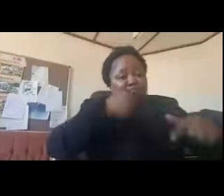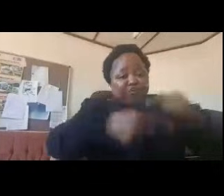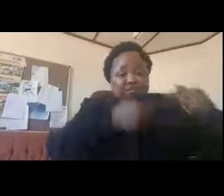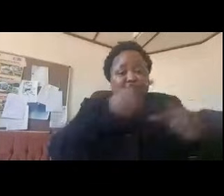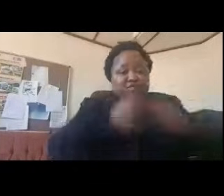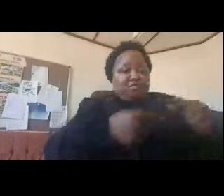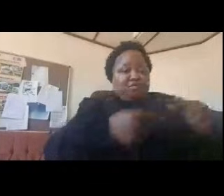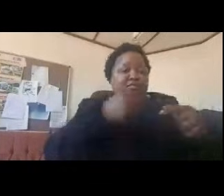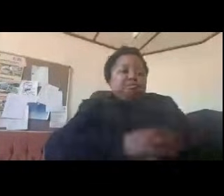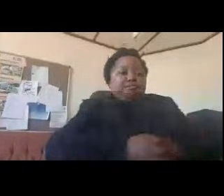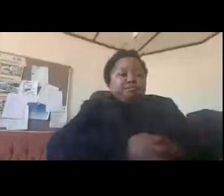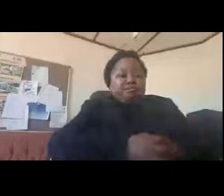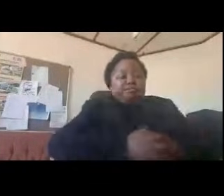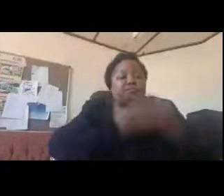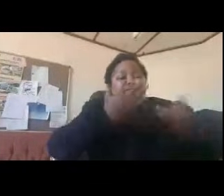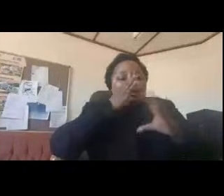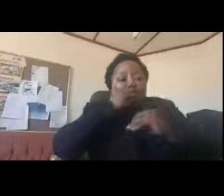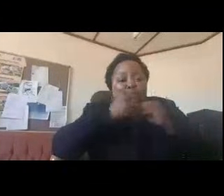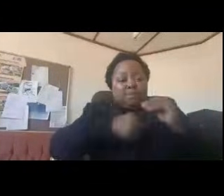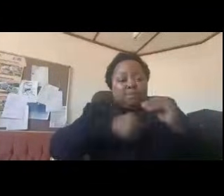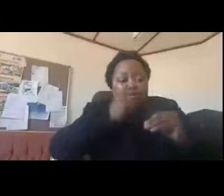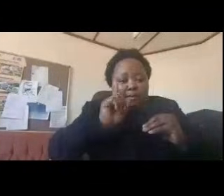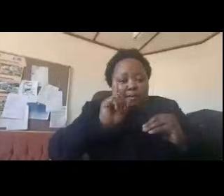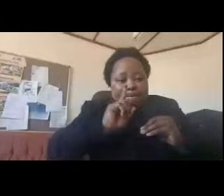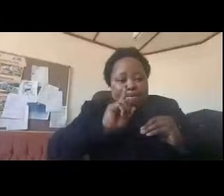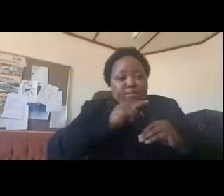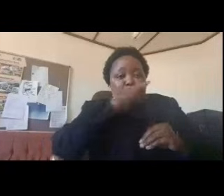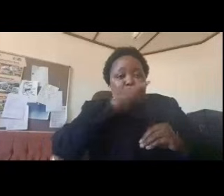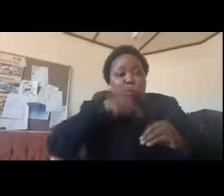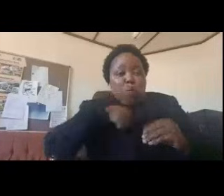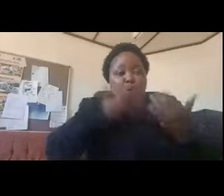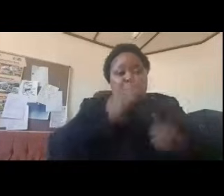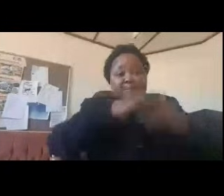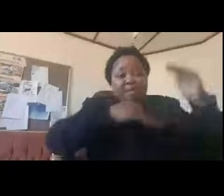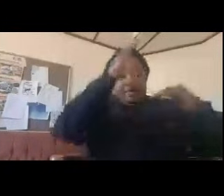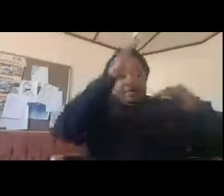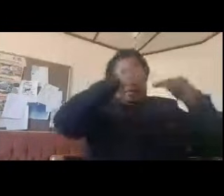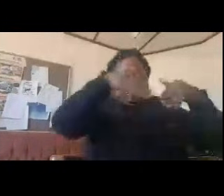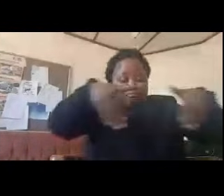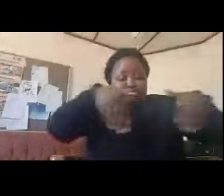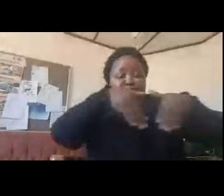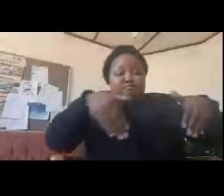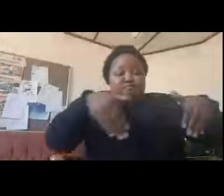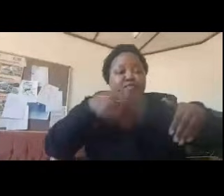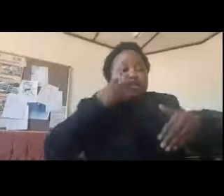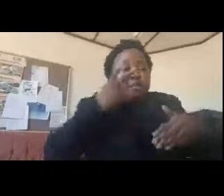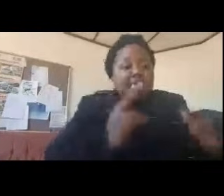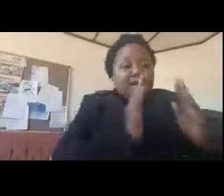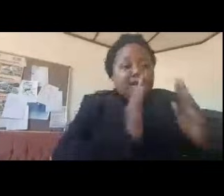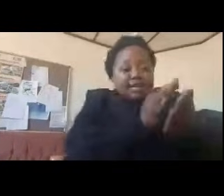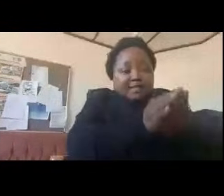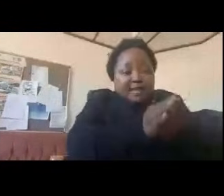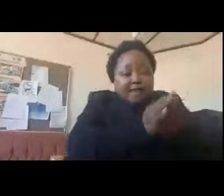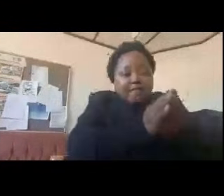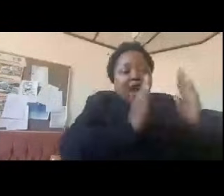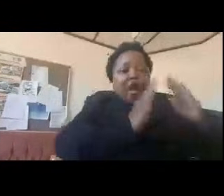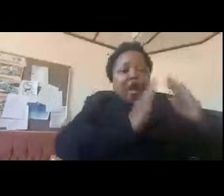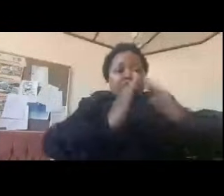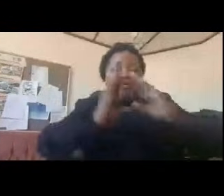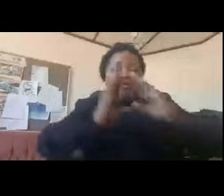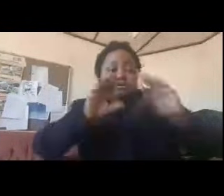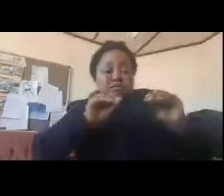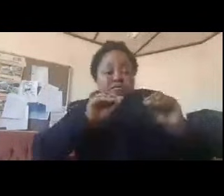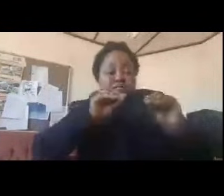Let's talk about shelters that we've built. We've built beautiful, safe houses. They have security, food,